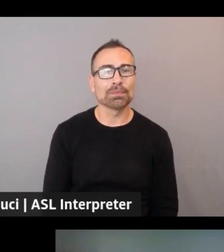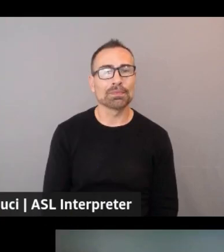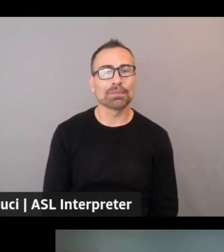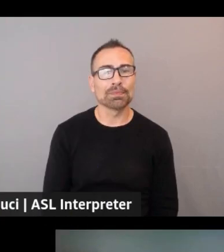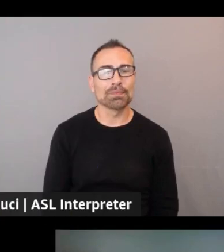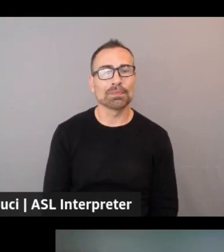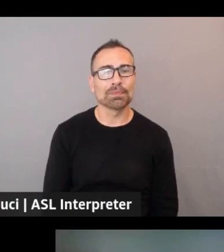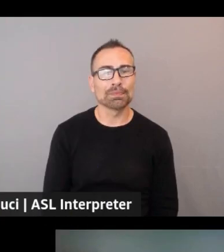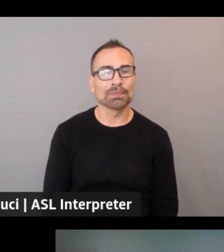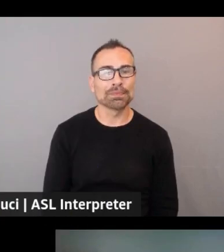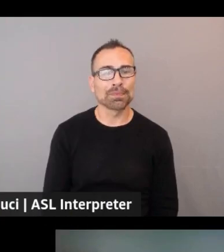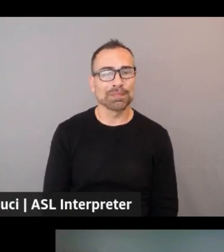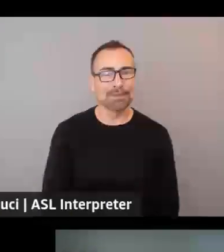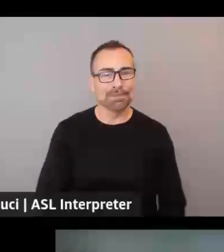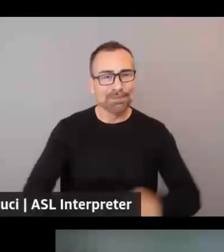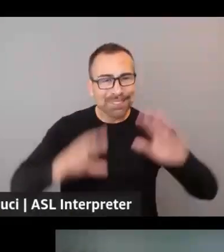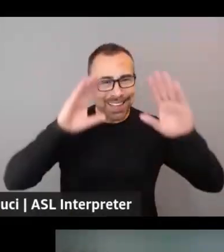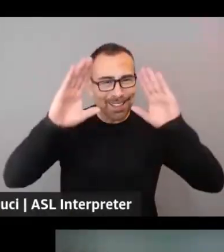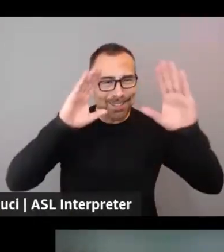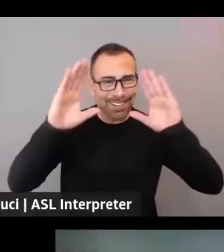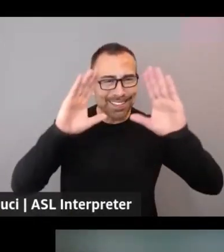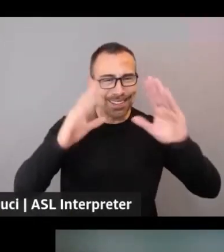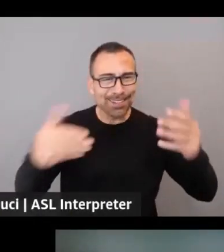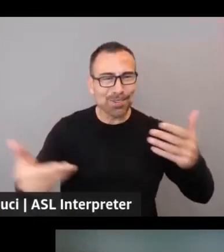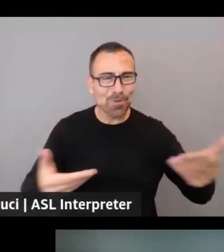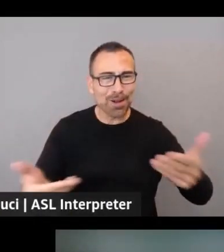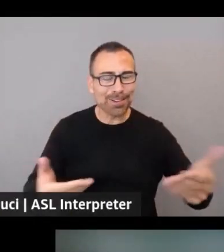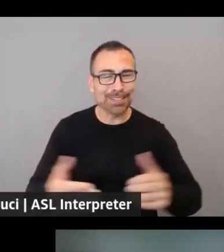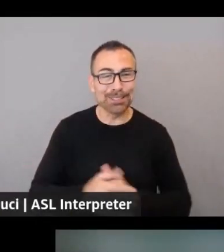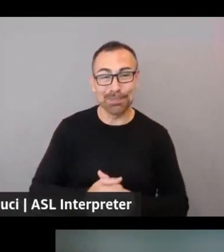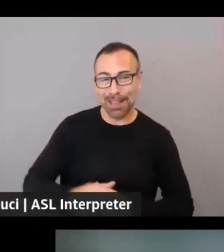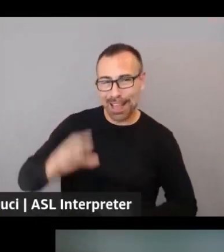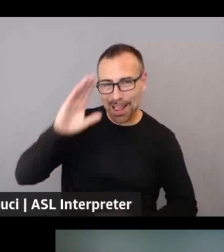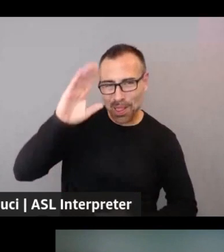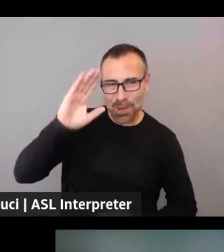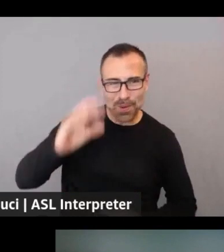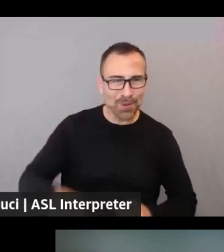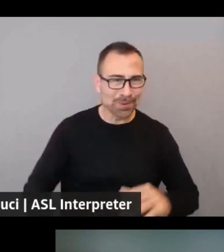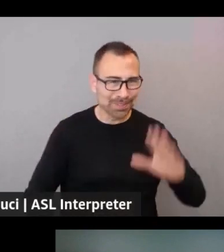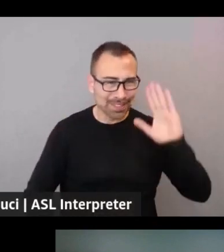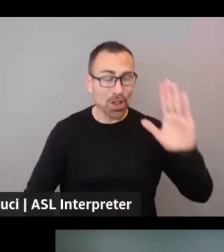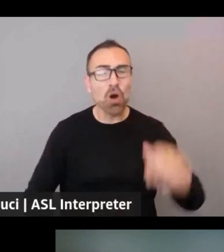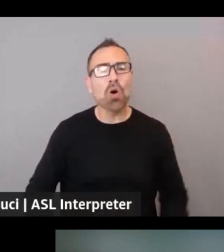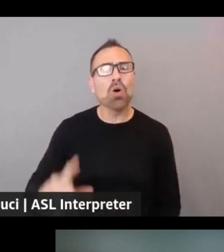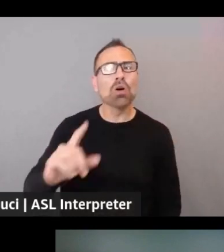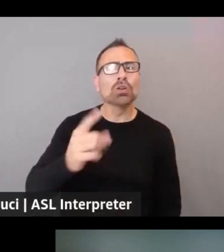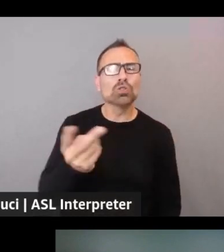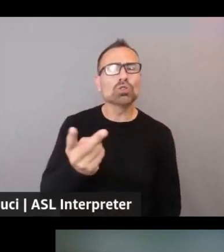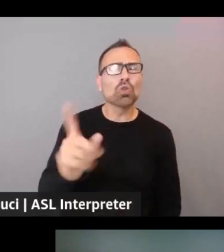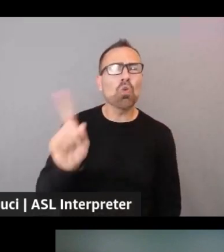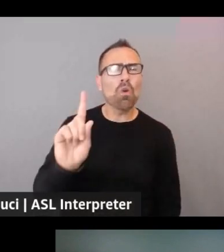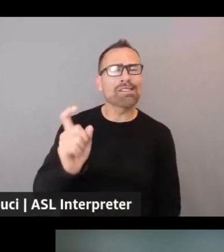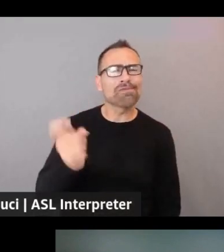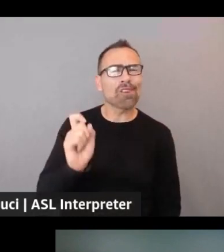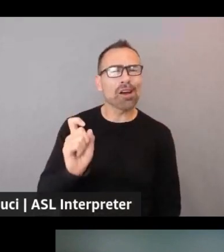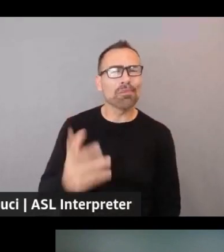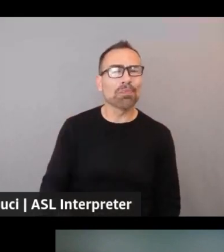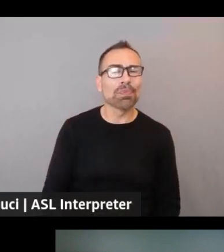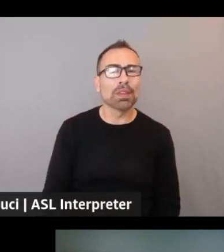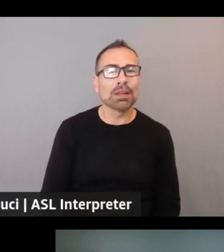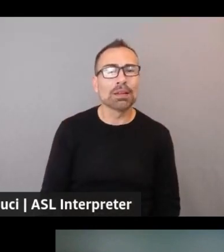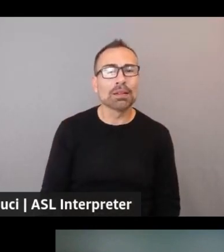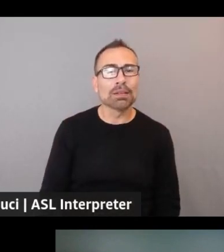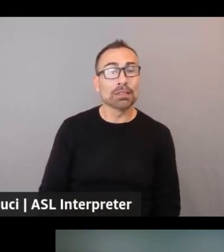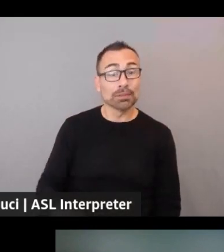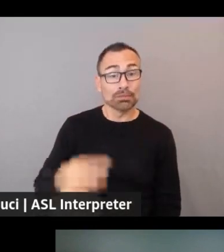Hello, hello, welcome. Hello. Hello. All right, where do you join us from? Kyle, do